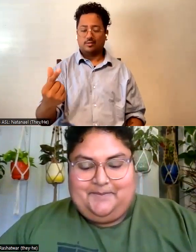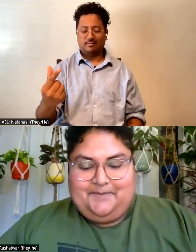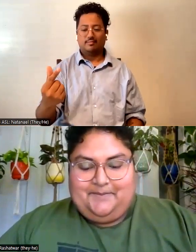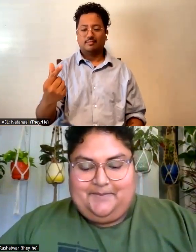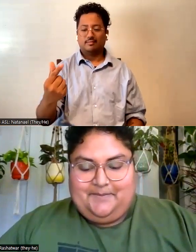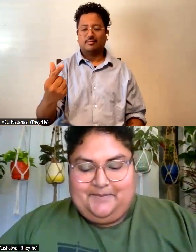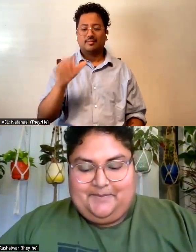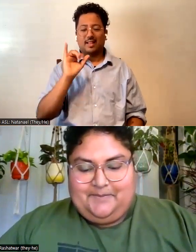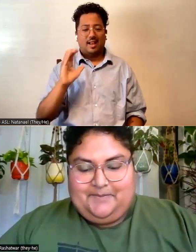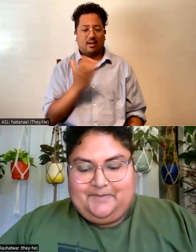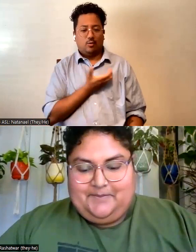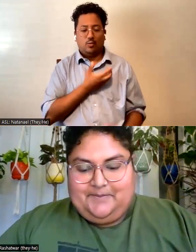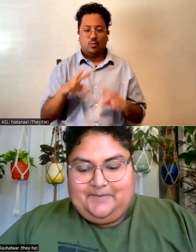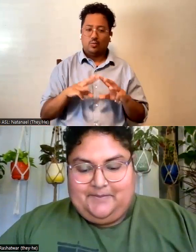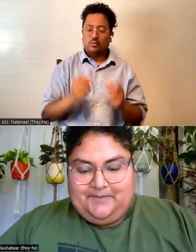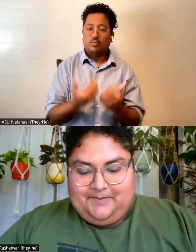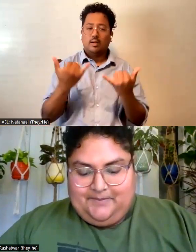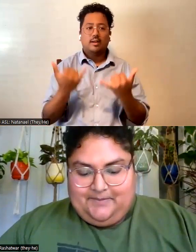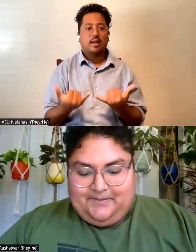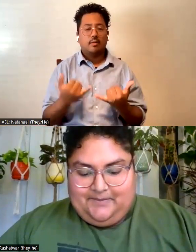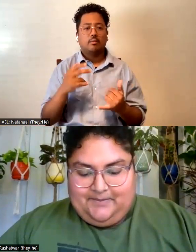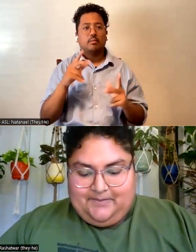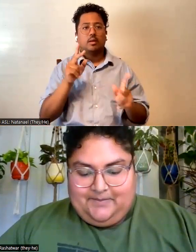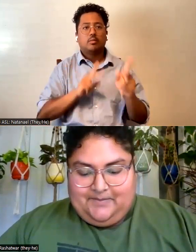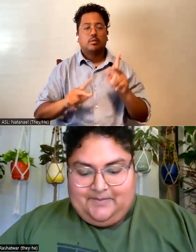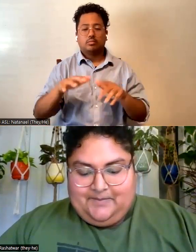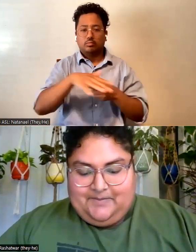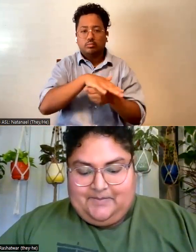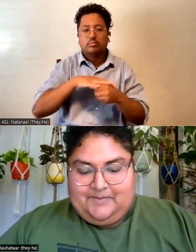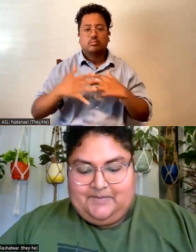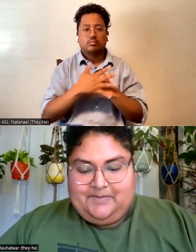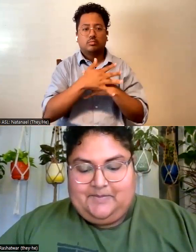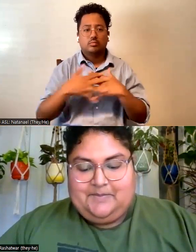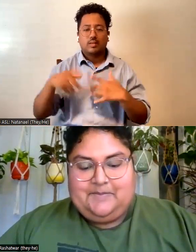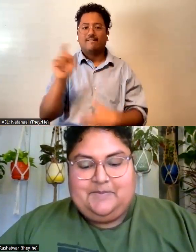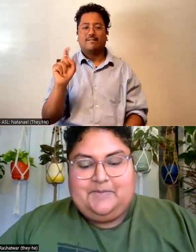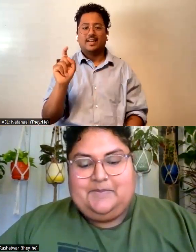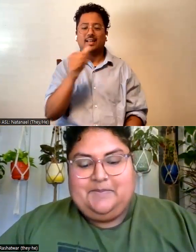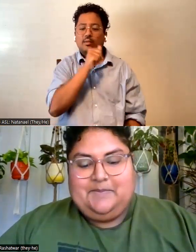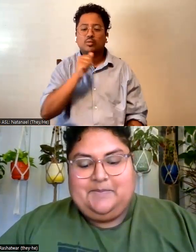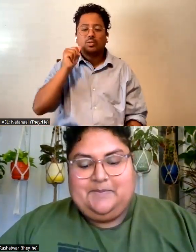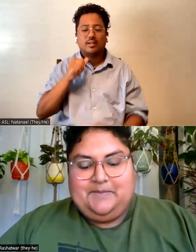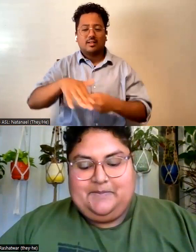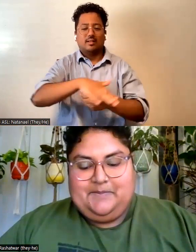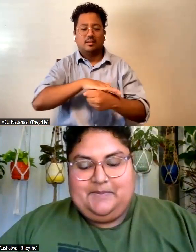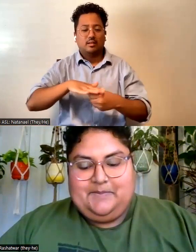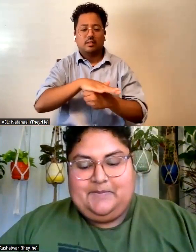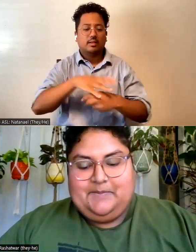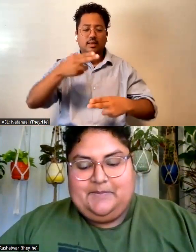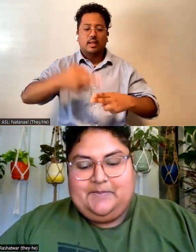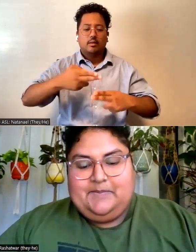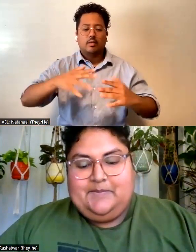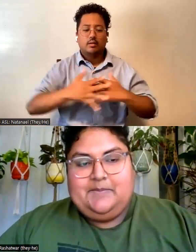NAAFA.org. I am calling in today from the greater Phoenix area, and I am specifically on O'odham land.